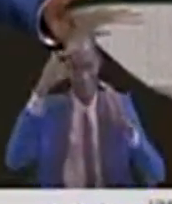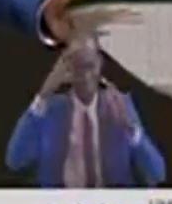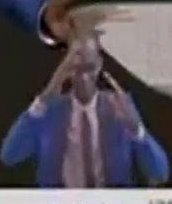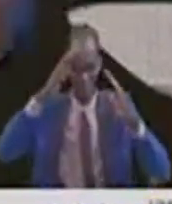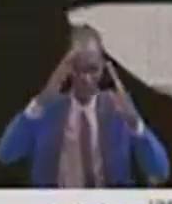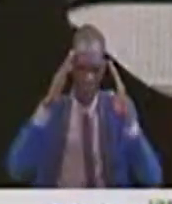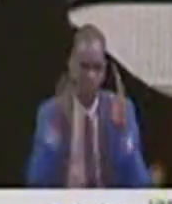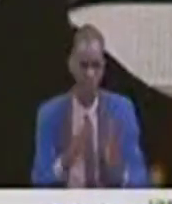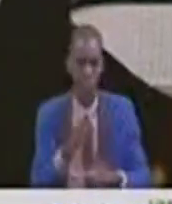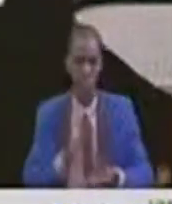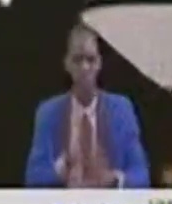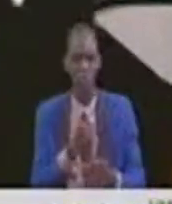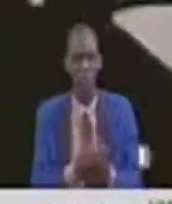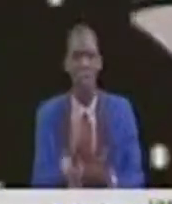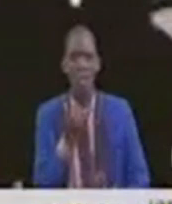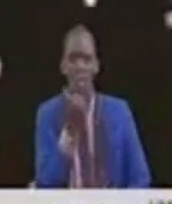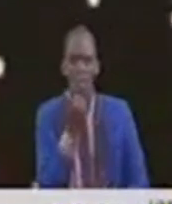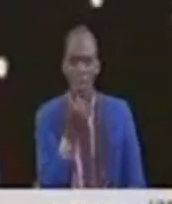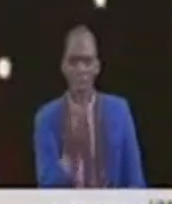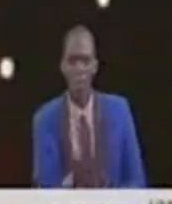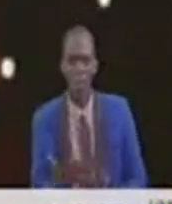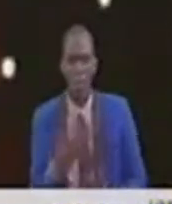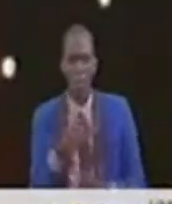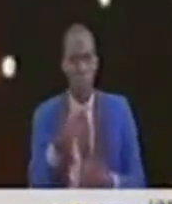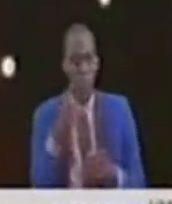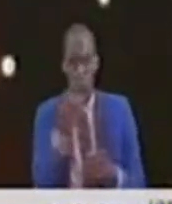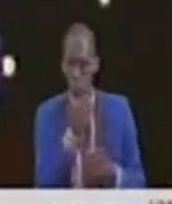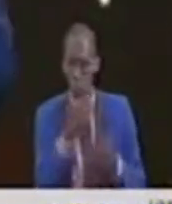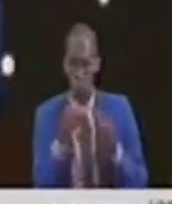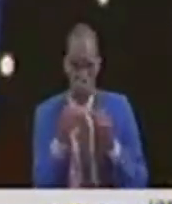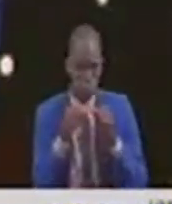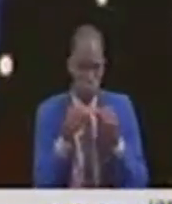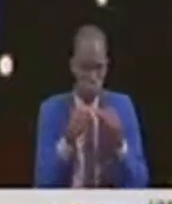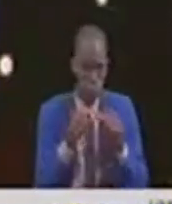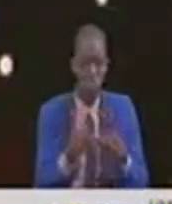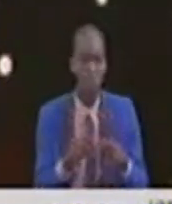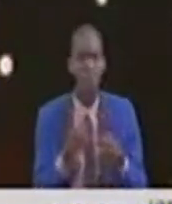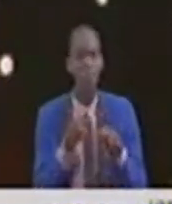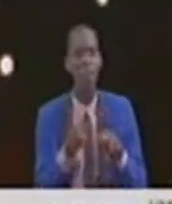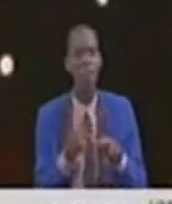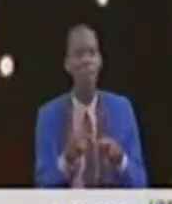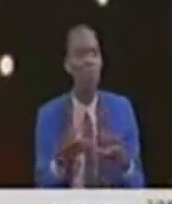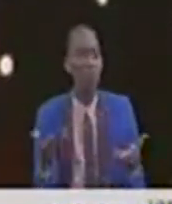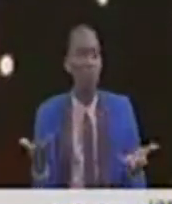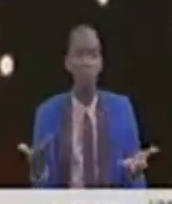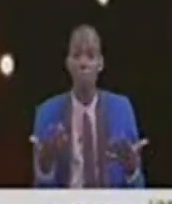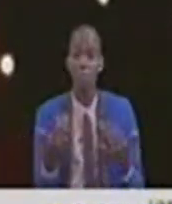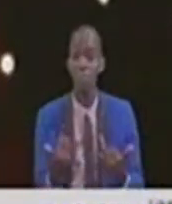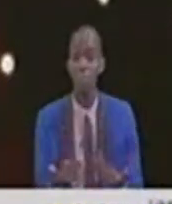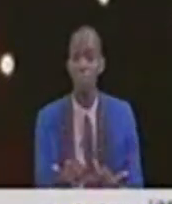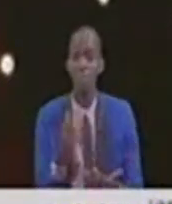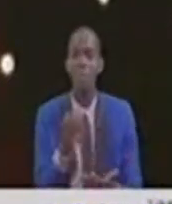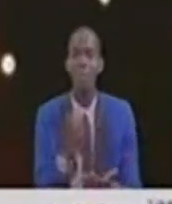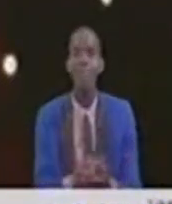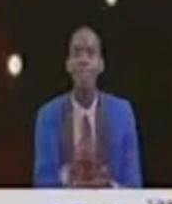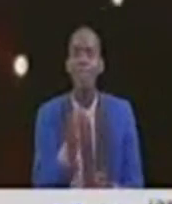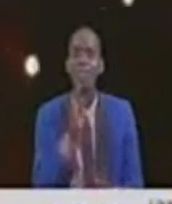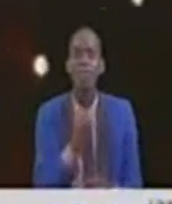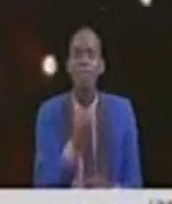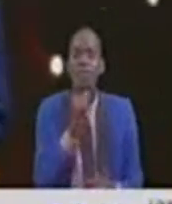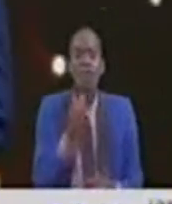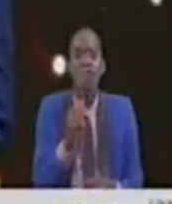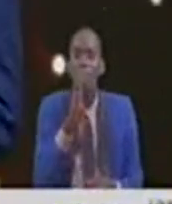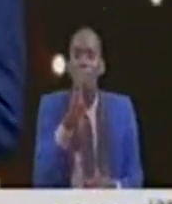your heart, and you keep on looking at that. Now, that's beyond just